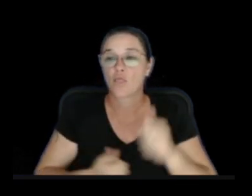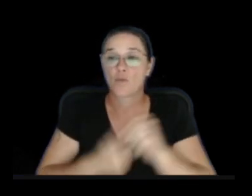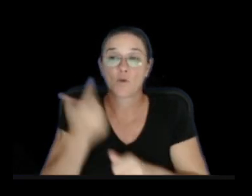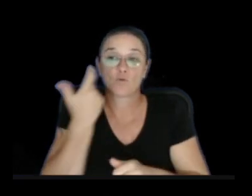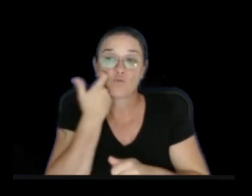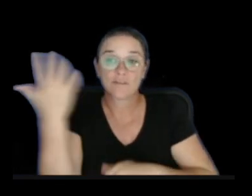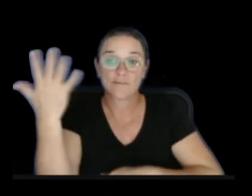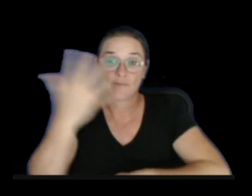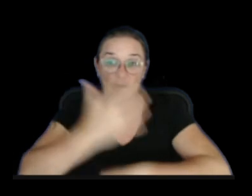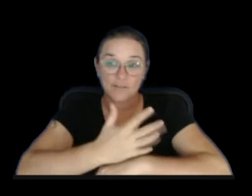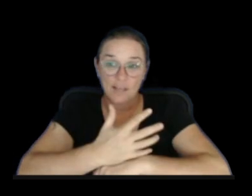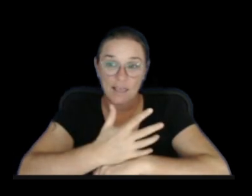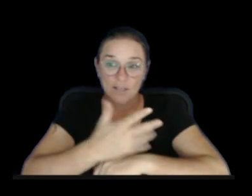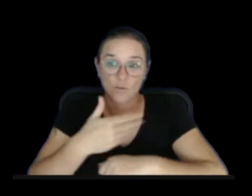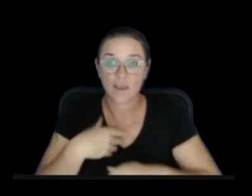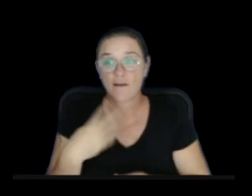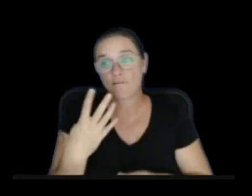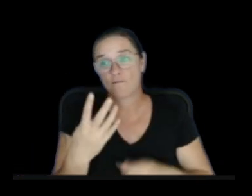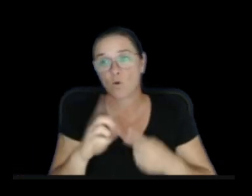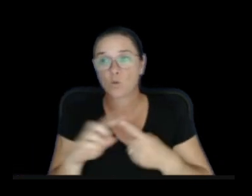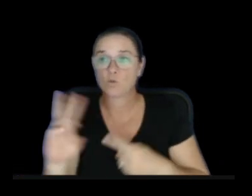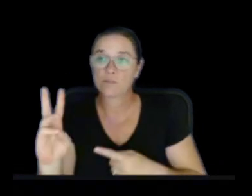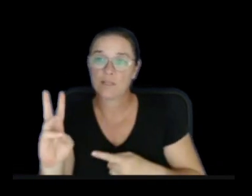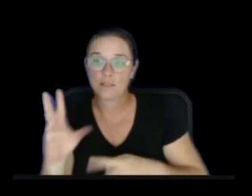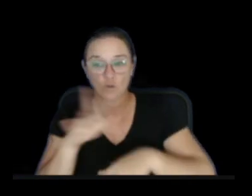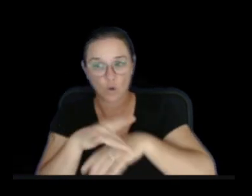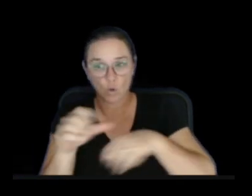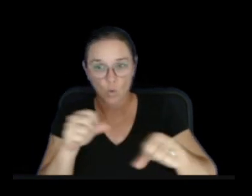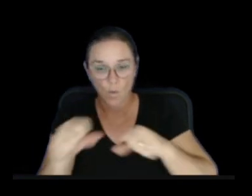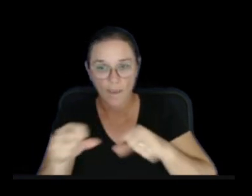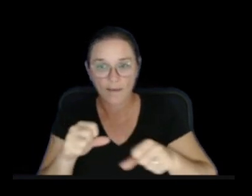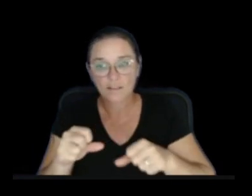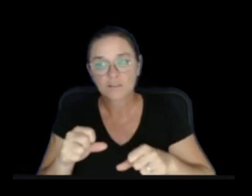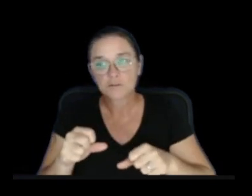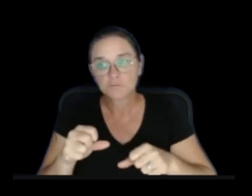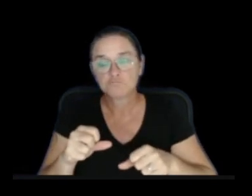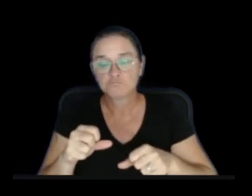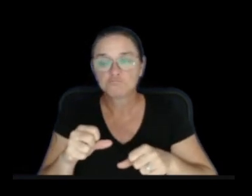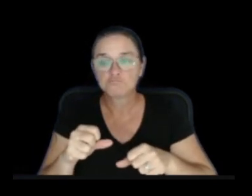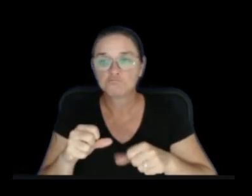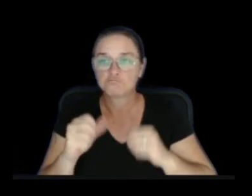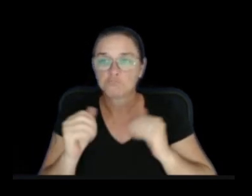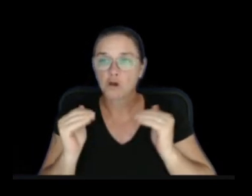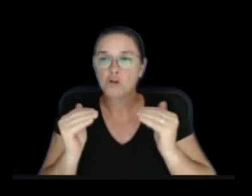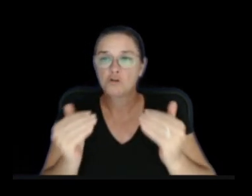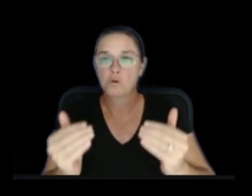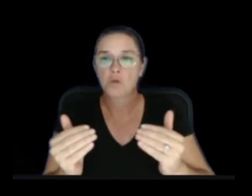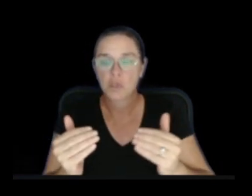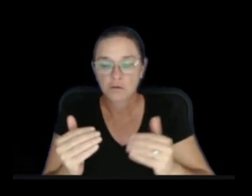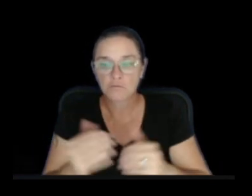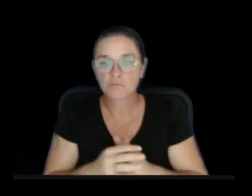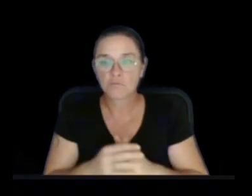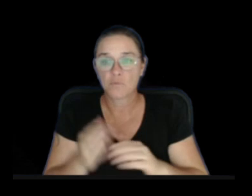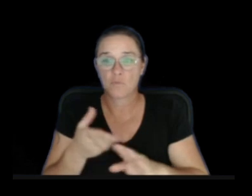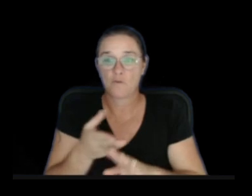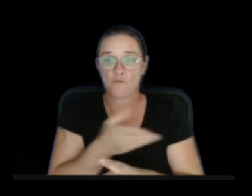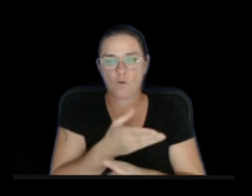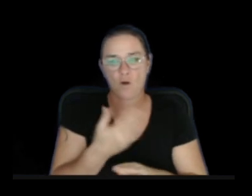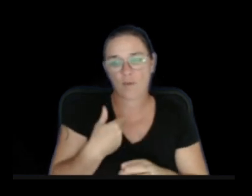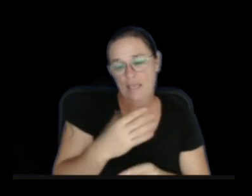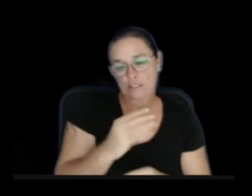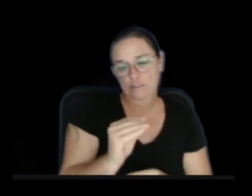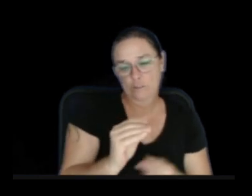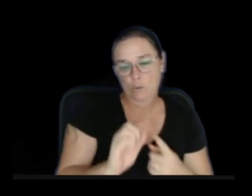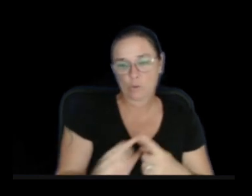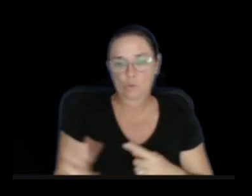at between 4 and 6 earthquakes in that summit area, fairly steadily, whereas the previous week, we were down between 0 and 2 for